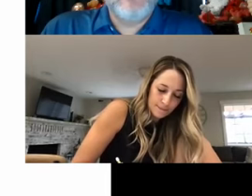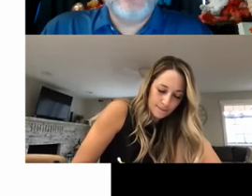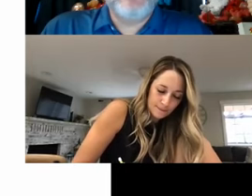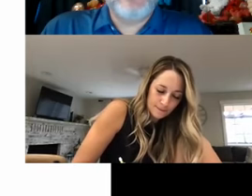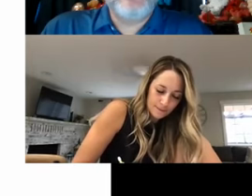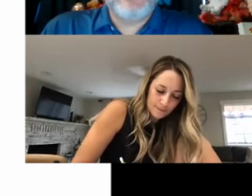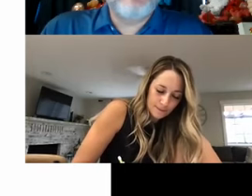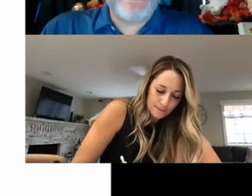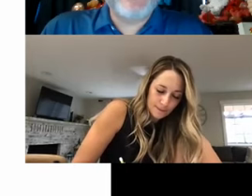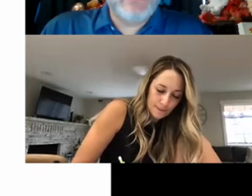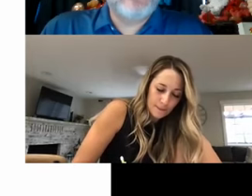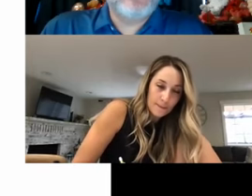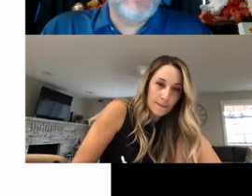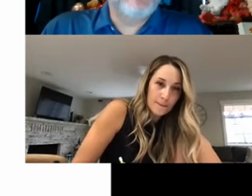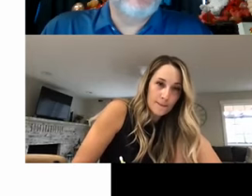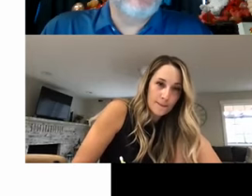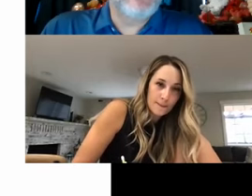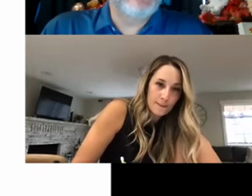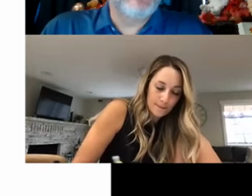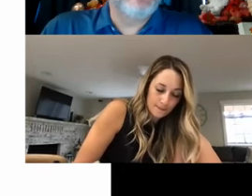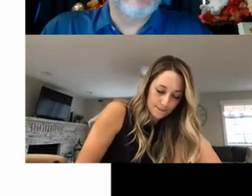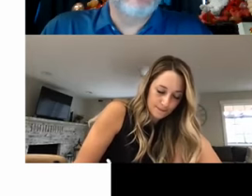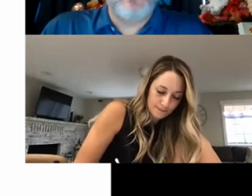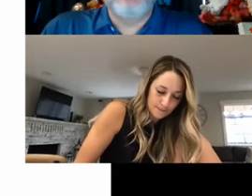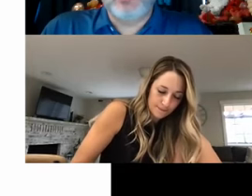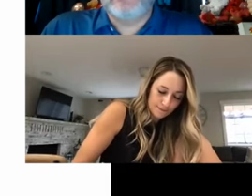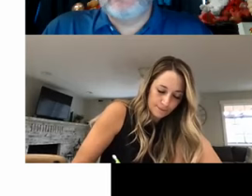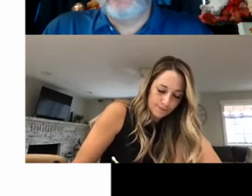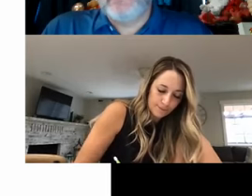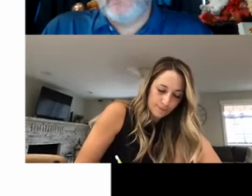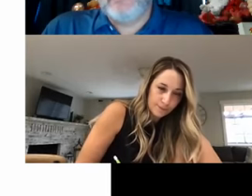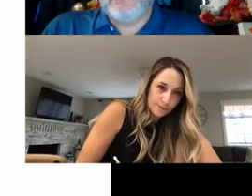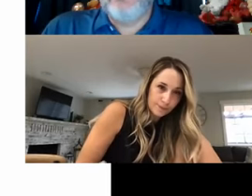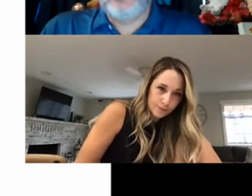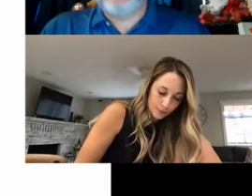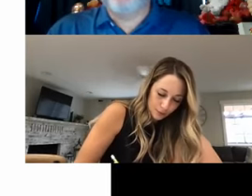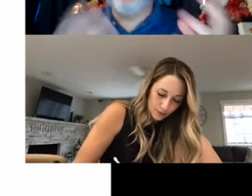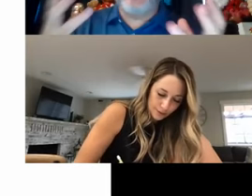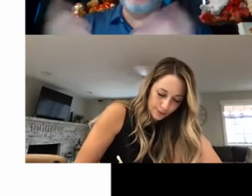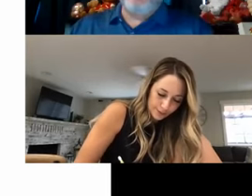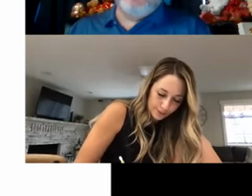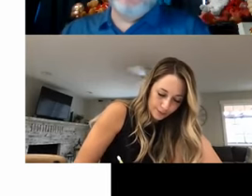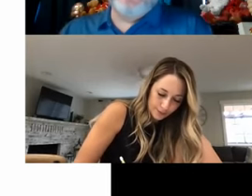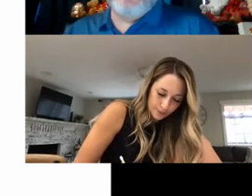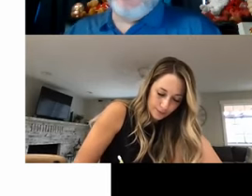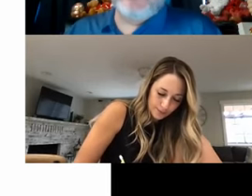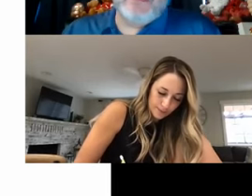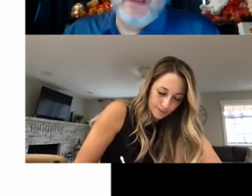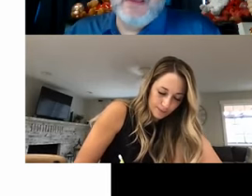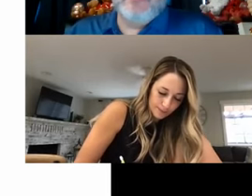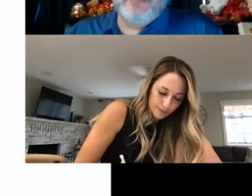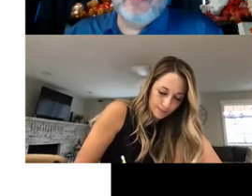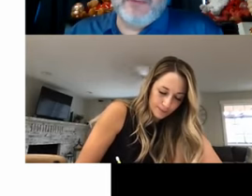right? If you think about it, back in ancient times, right, there were things called books, right? And books had valuable pieces of